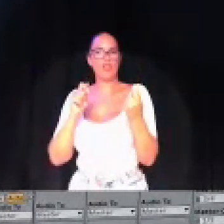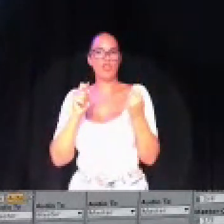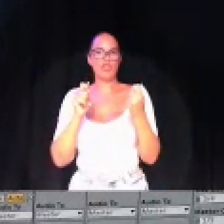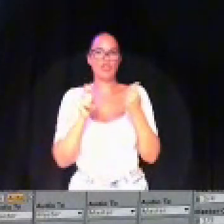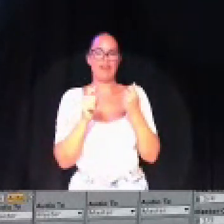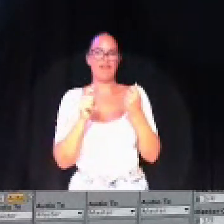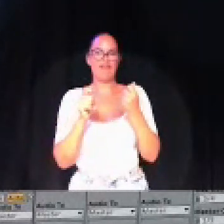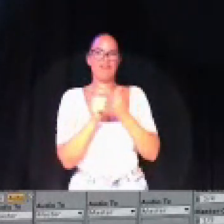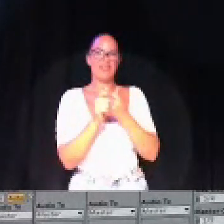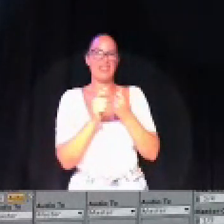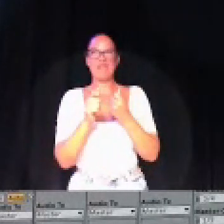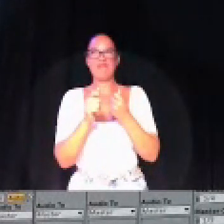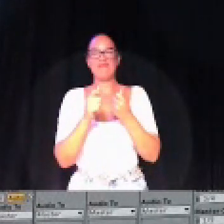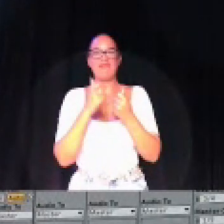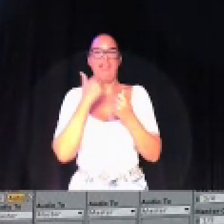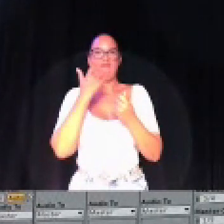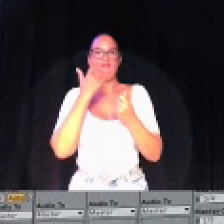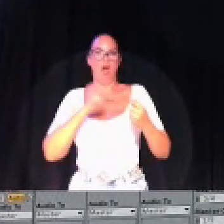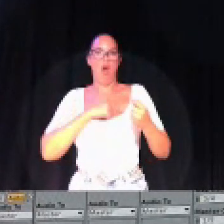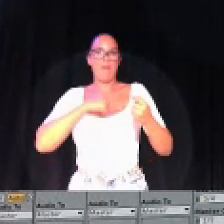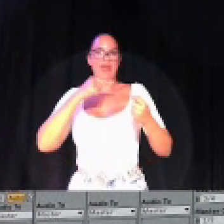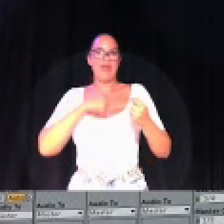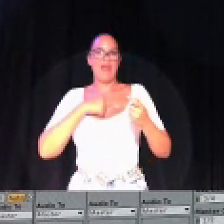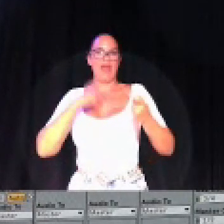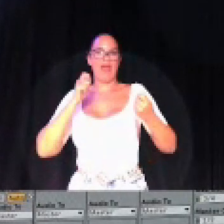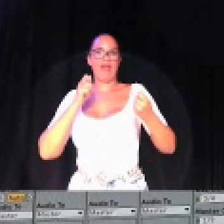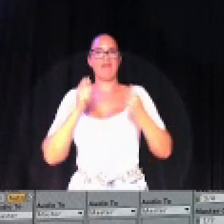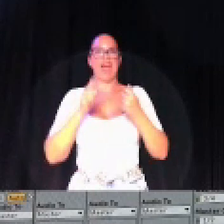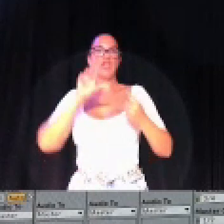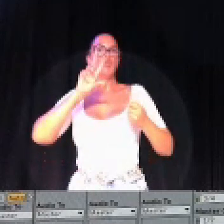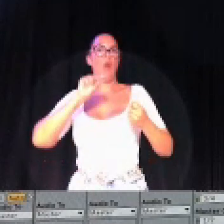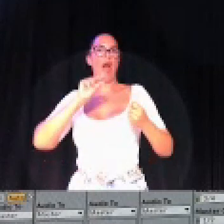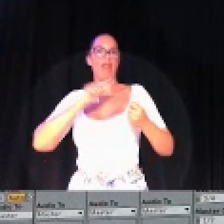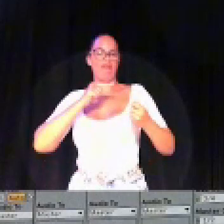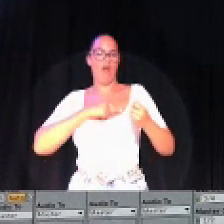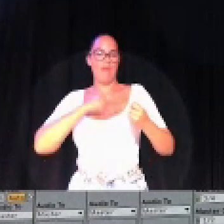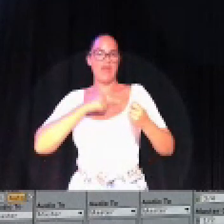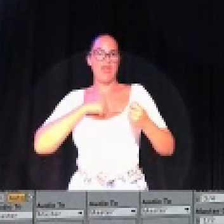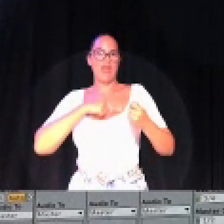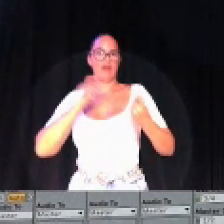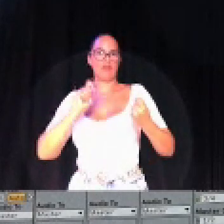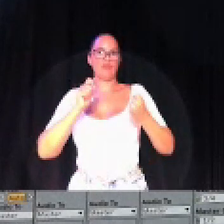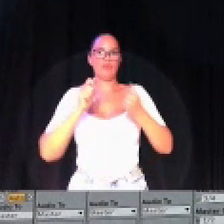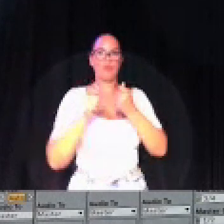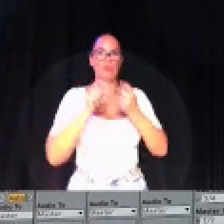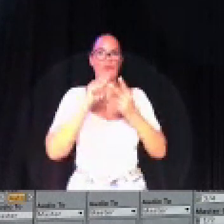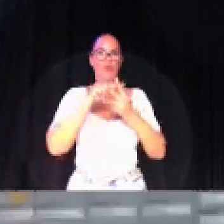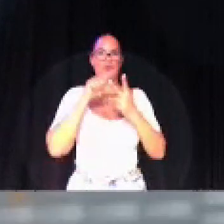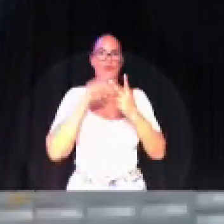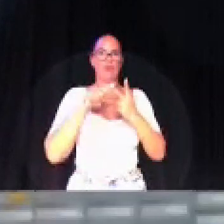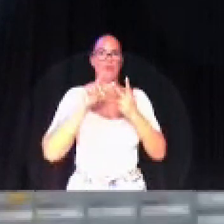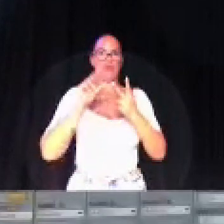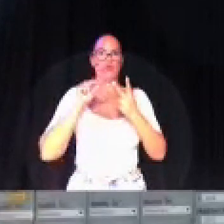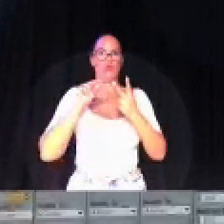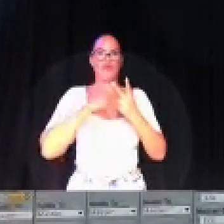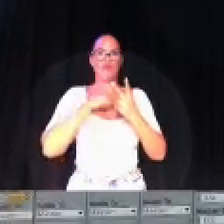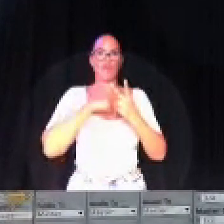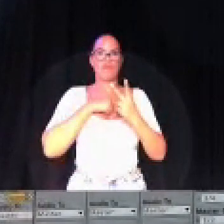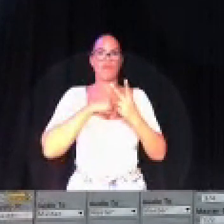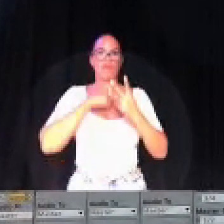kind of X amount of heartbeats. So every time, 12 heartbeats pass, then it kind of shifts to a different tonality.